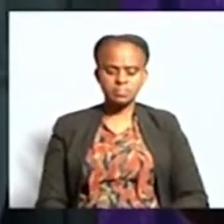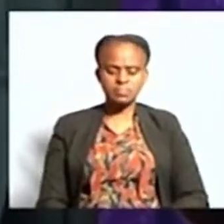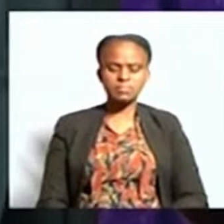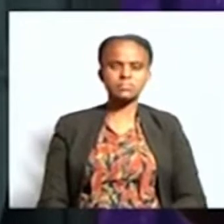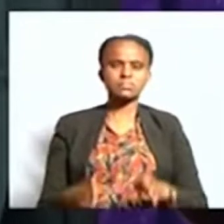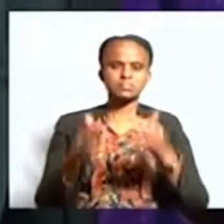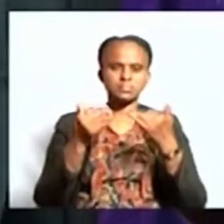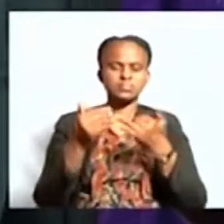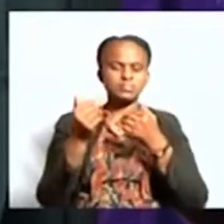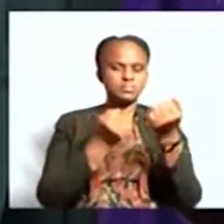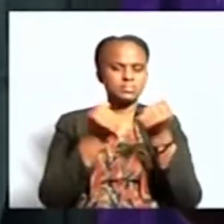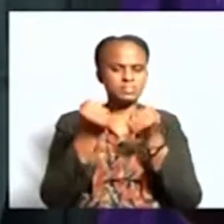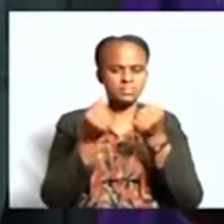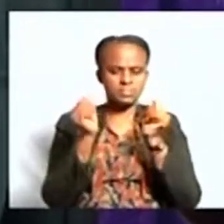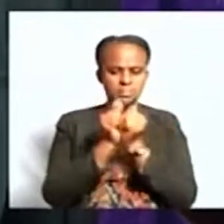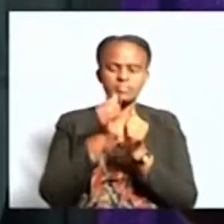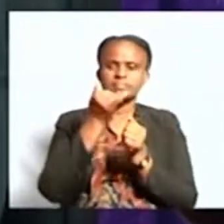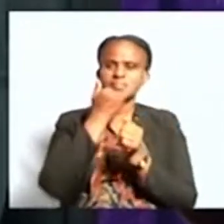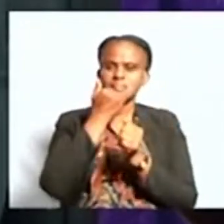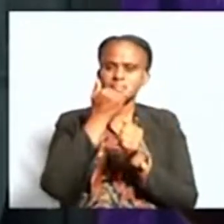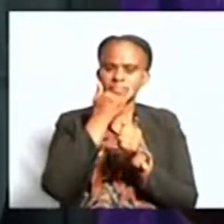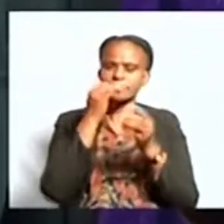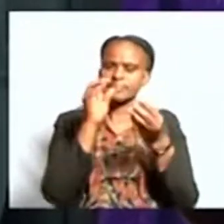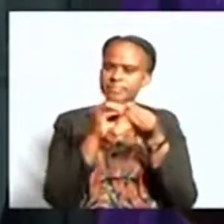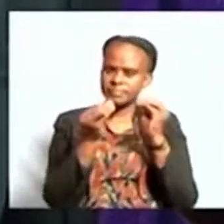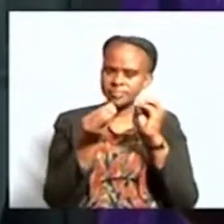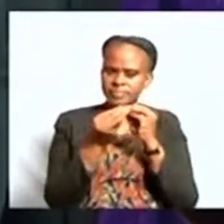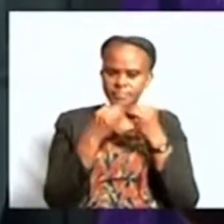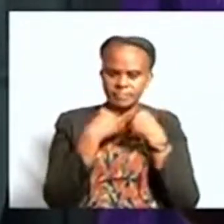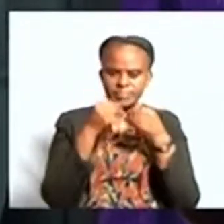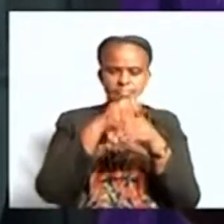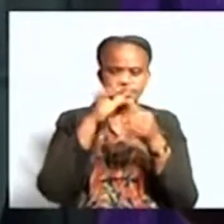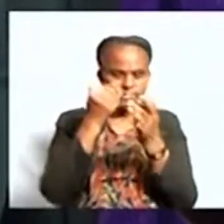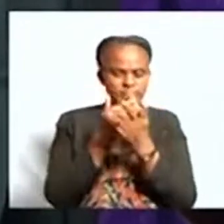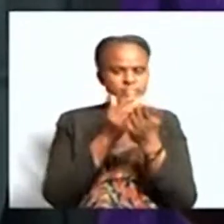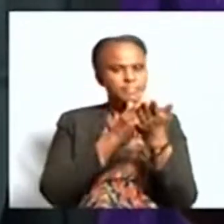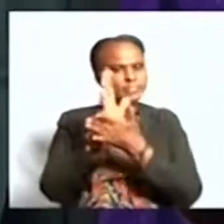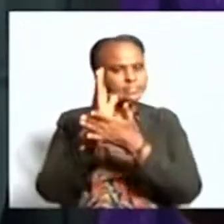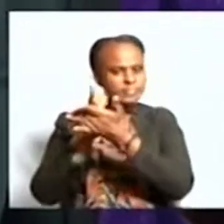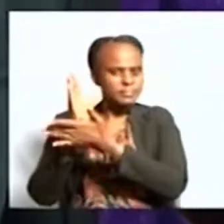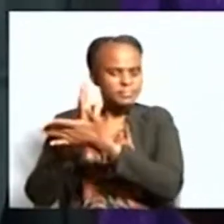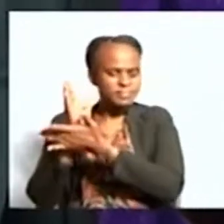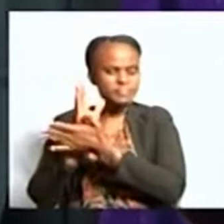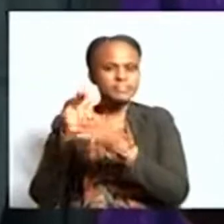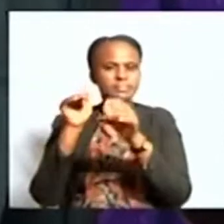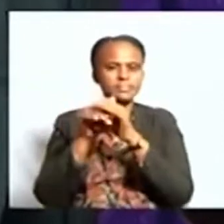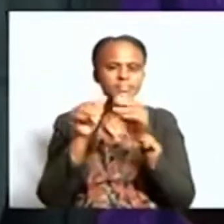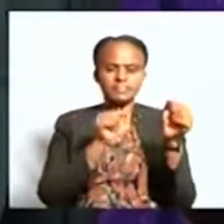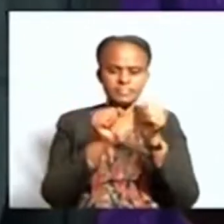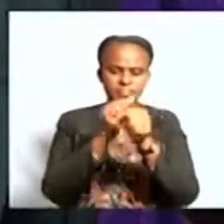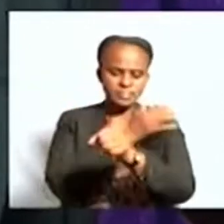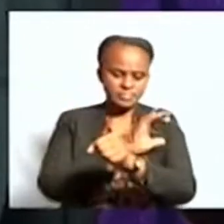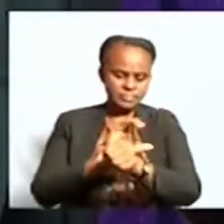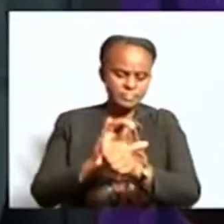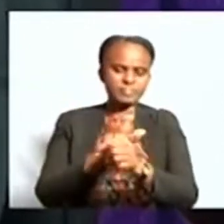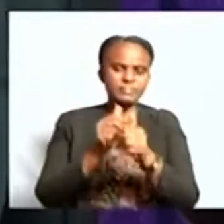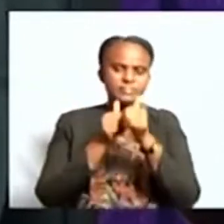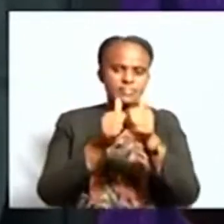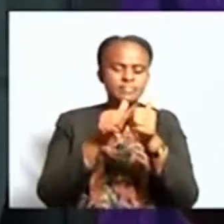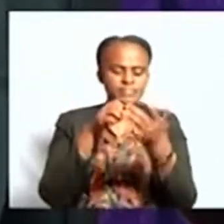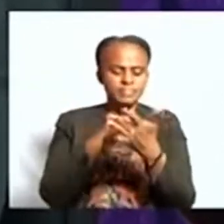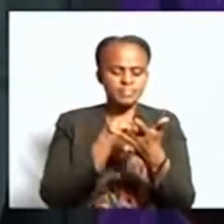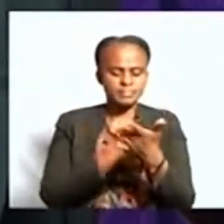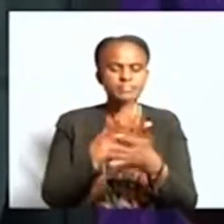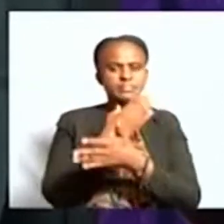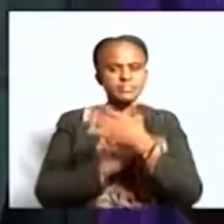motor vehicles with wrong cylinder capacity have all been corrected on the system based on the examiner's